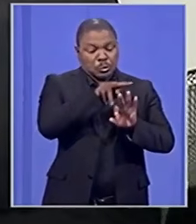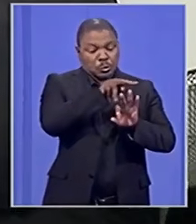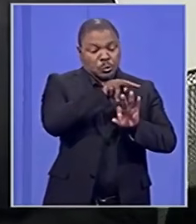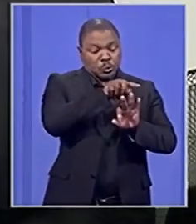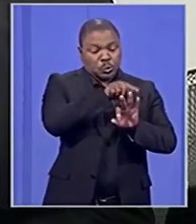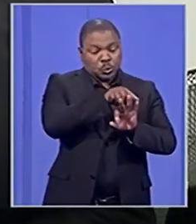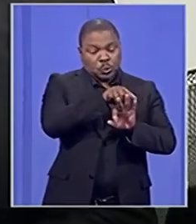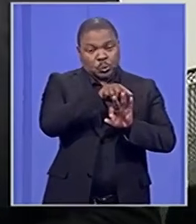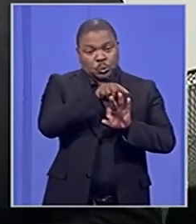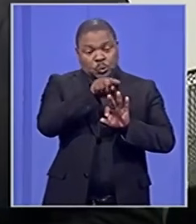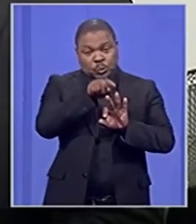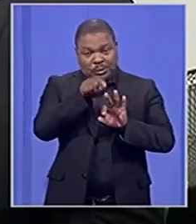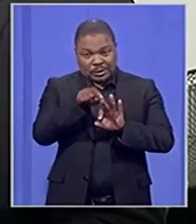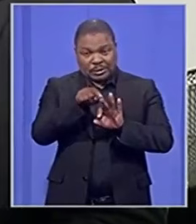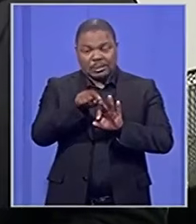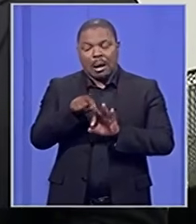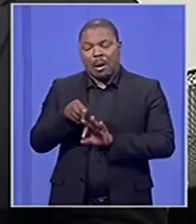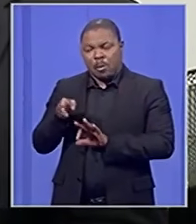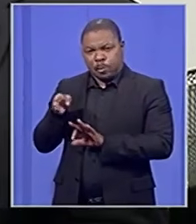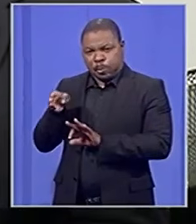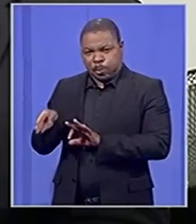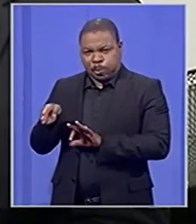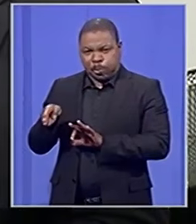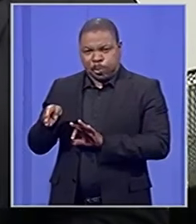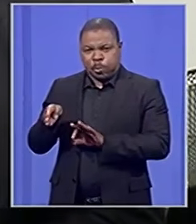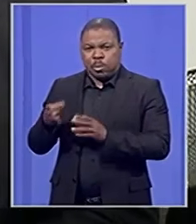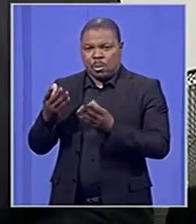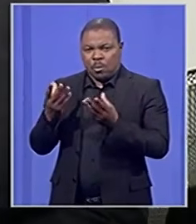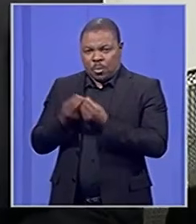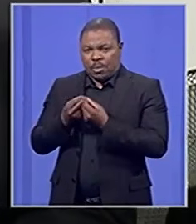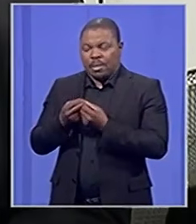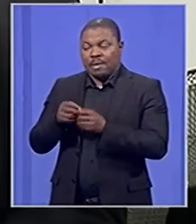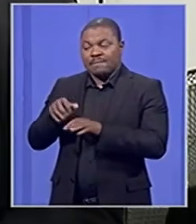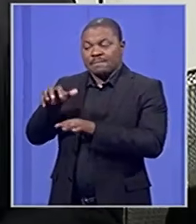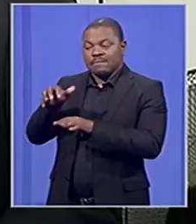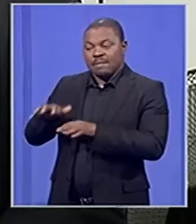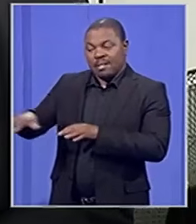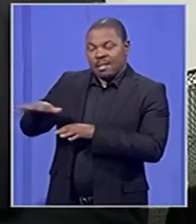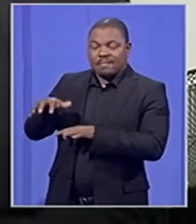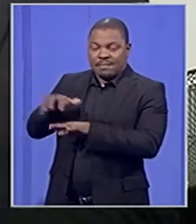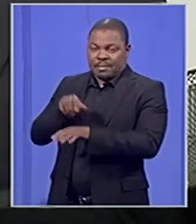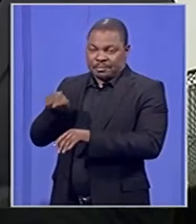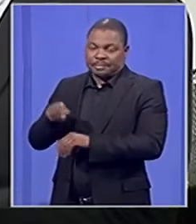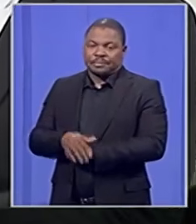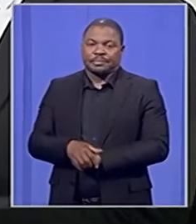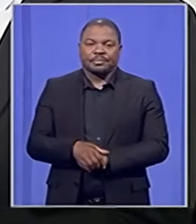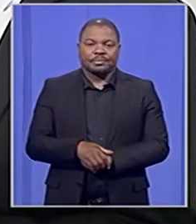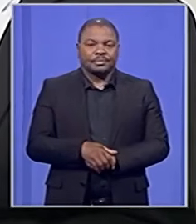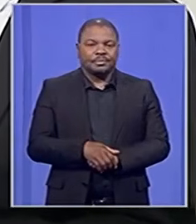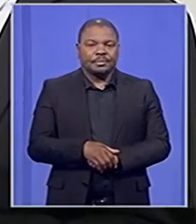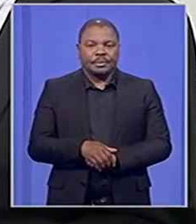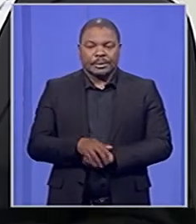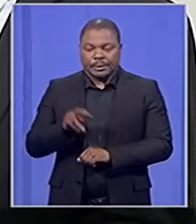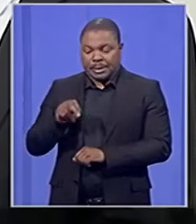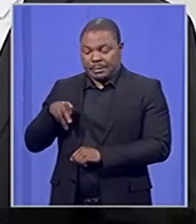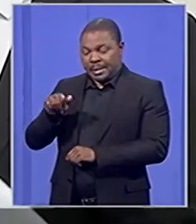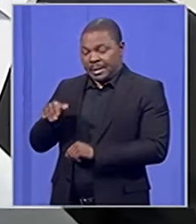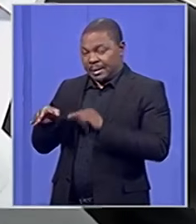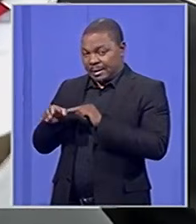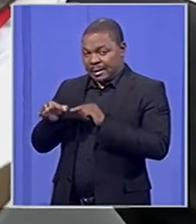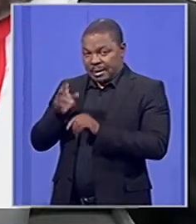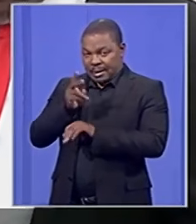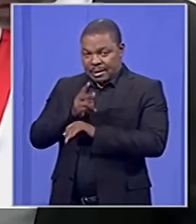there was a deal of breaking in the two respective funds The state, in support of those